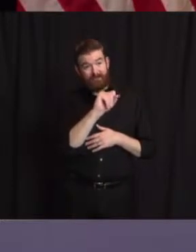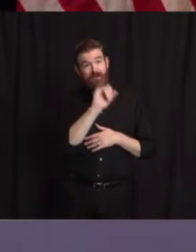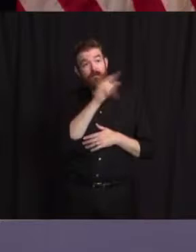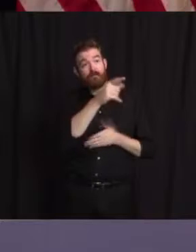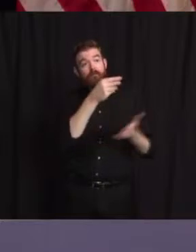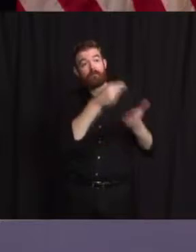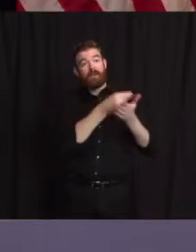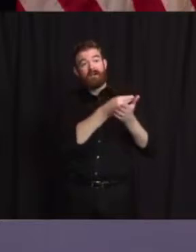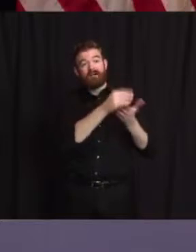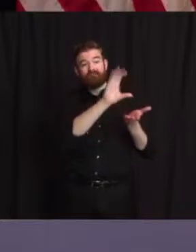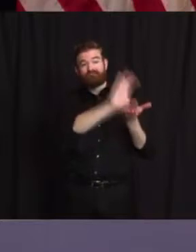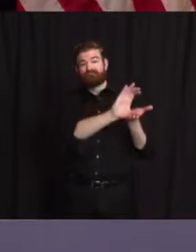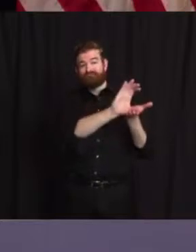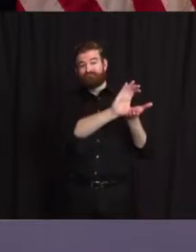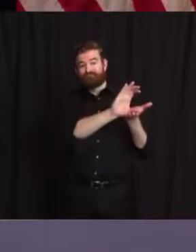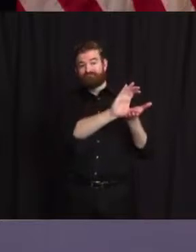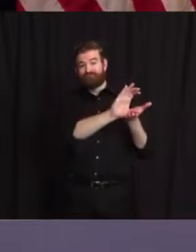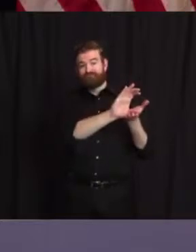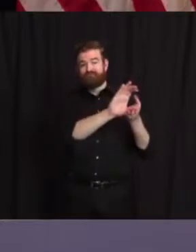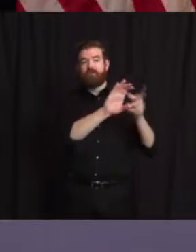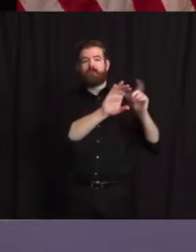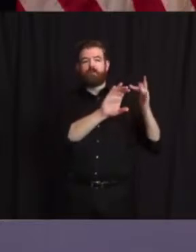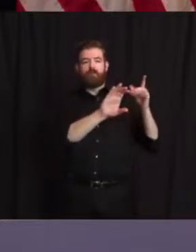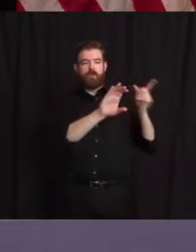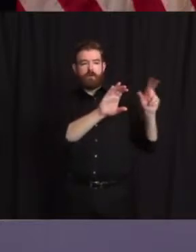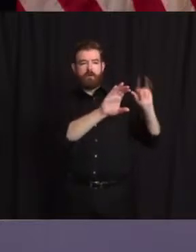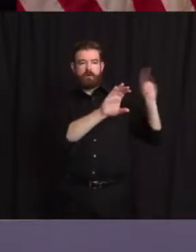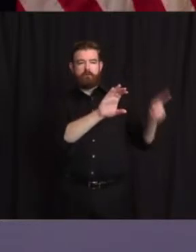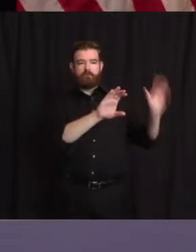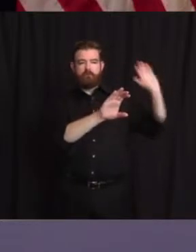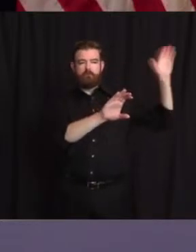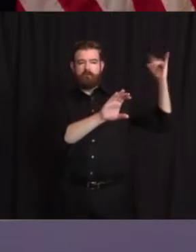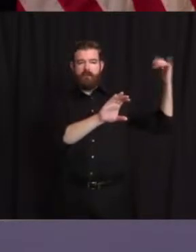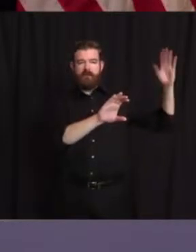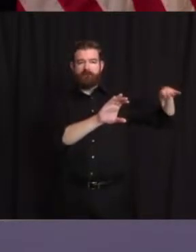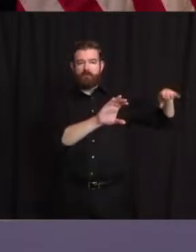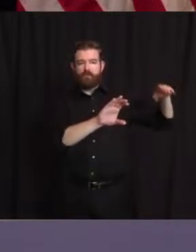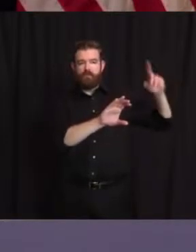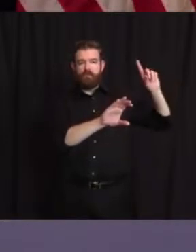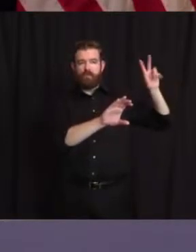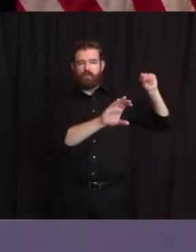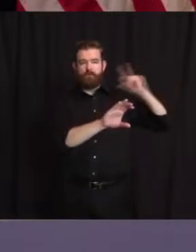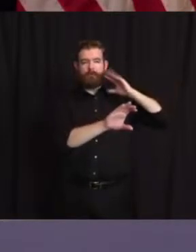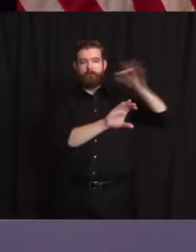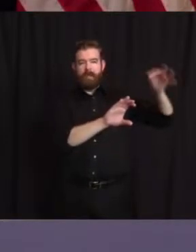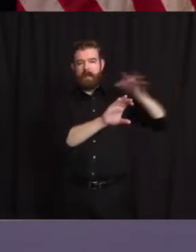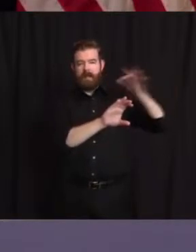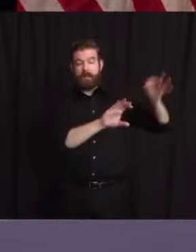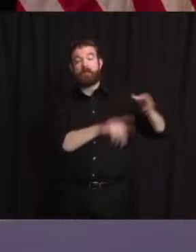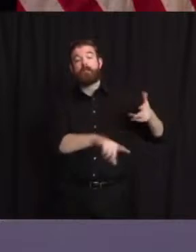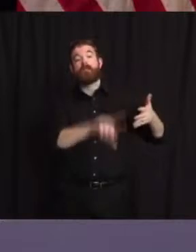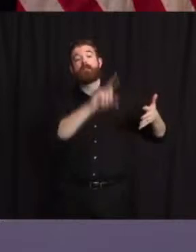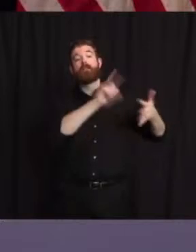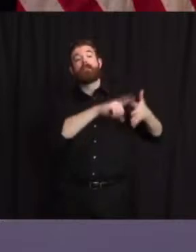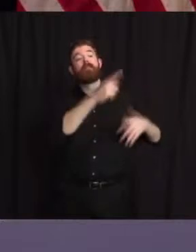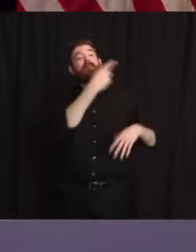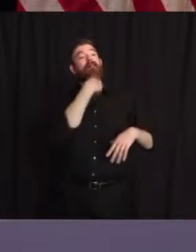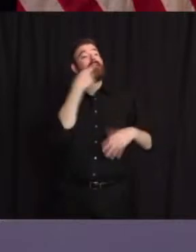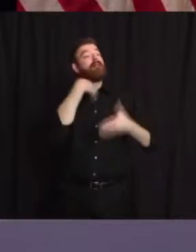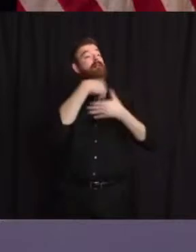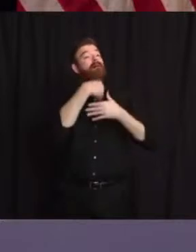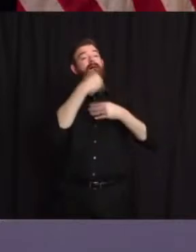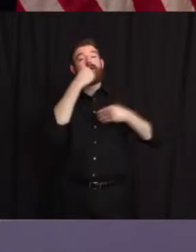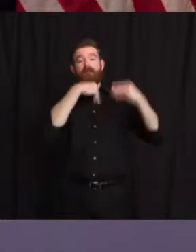with you. We're holding off on outdoor dining because of the fact that it is, while it's outdoors, you're in close proximity and